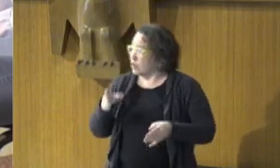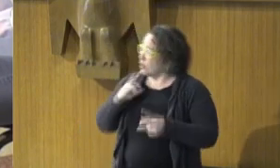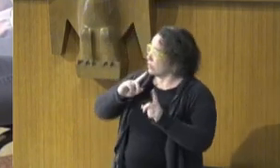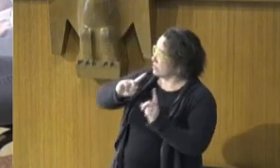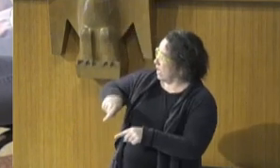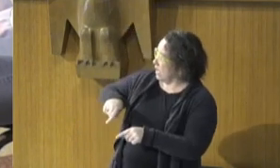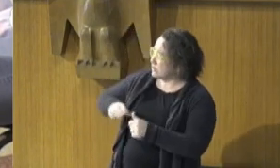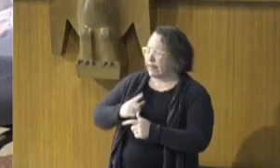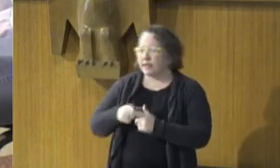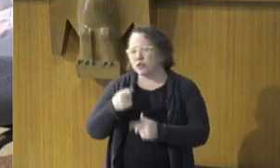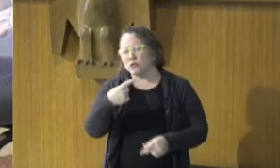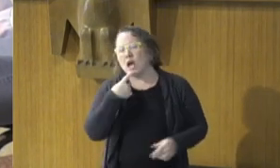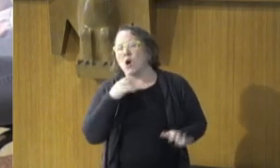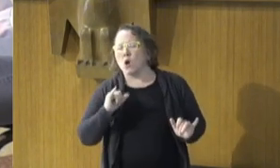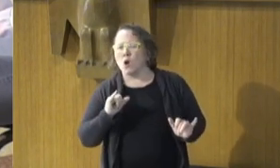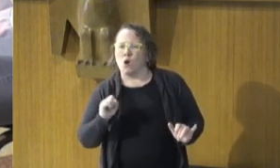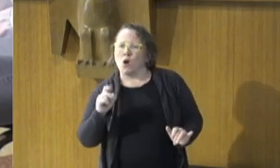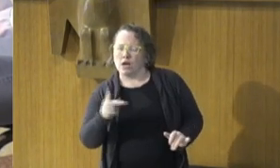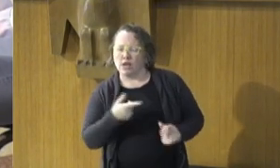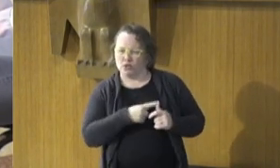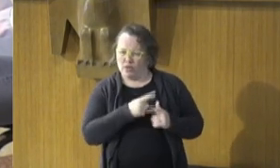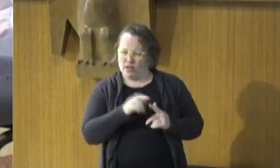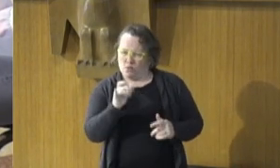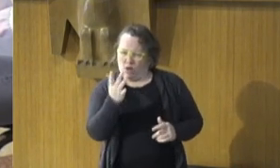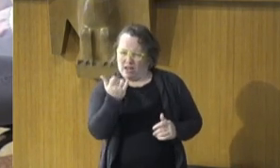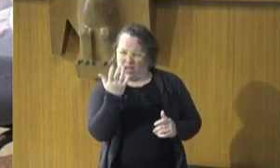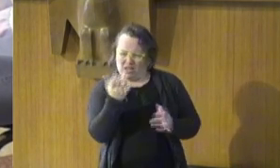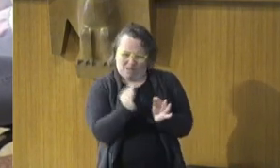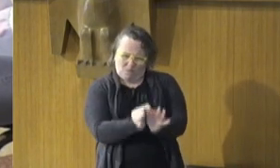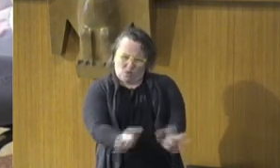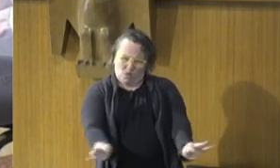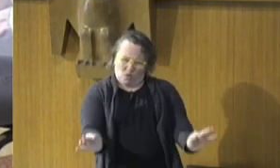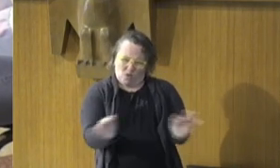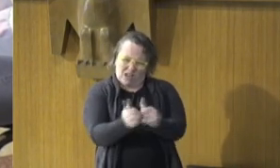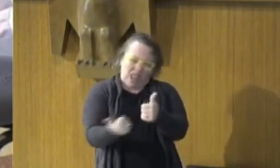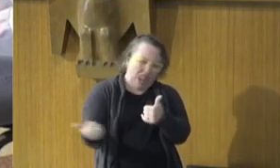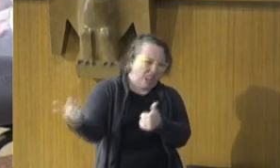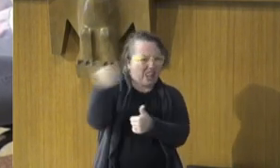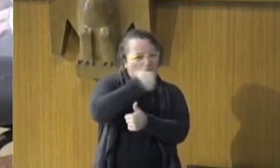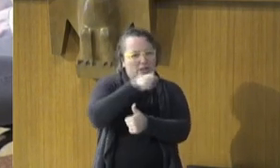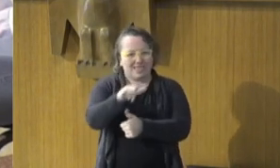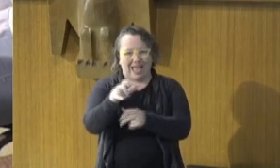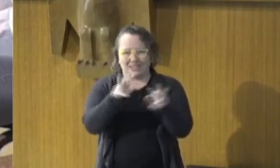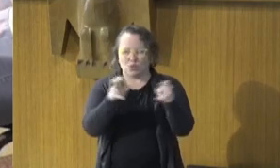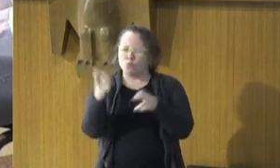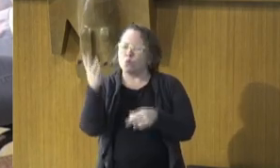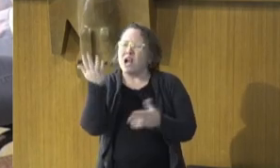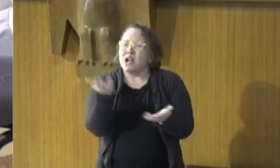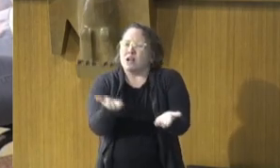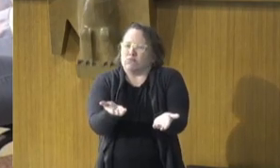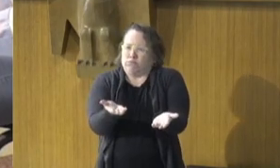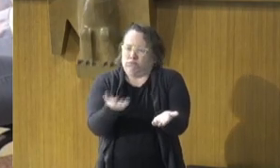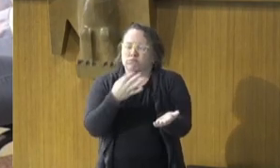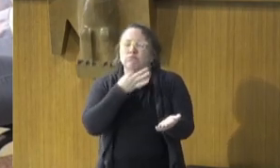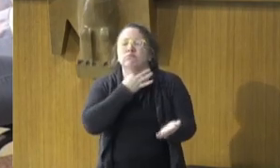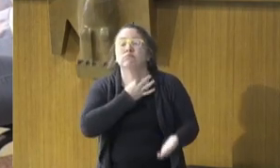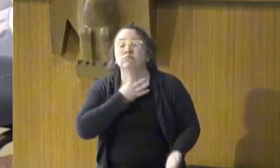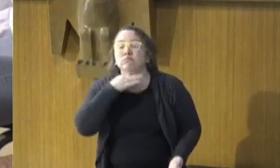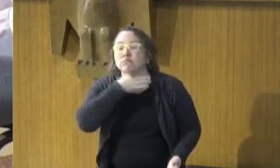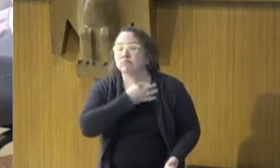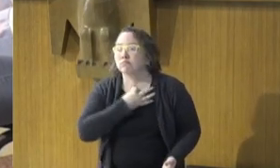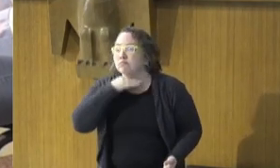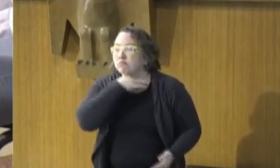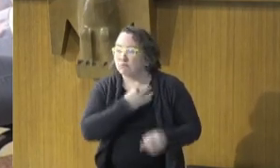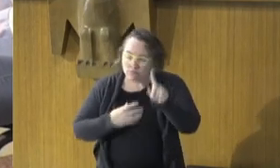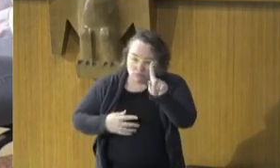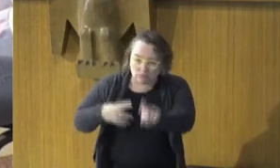say, why is that issue so important to you? I'm so curious why you feel strongly about that. And then they'll share. And